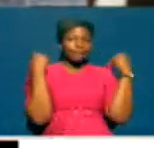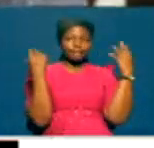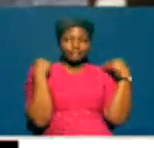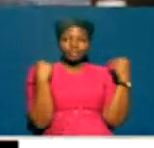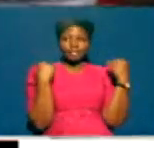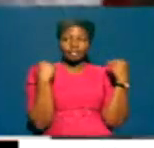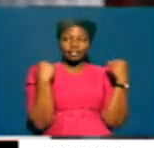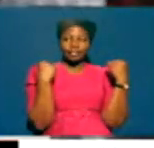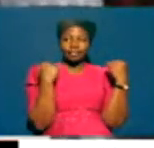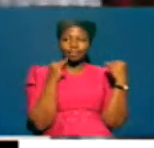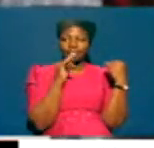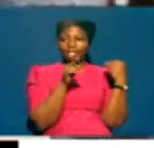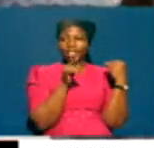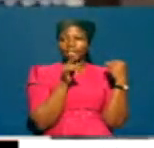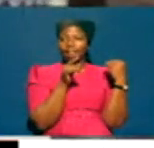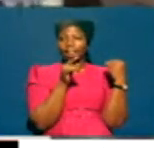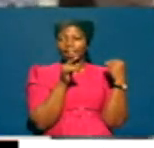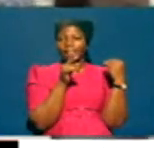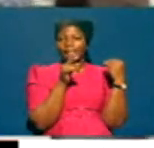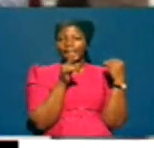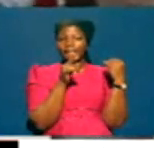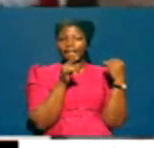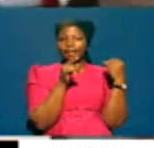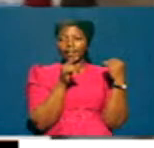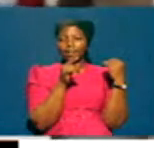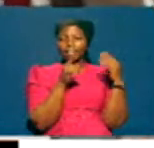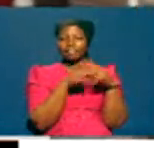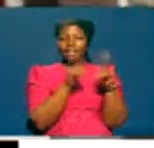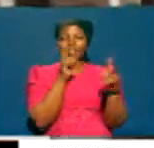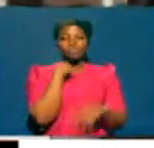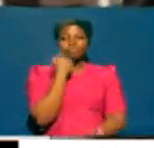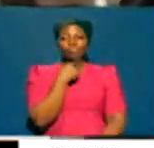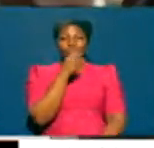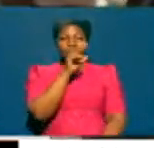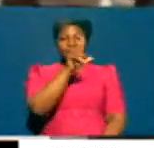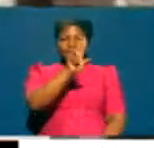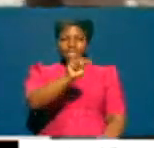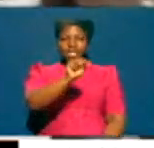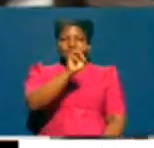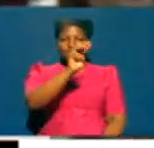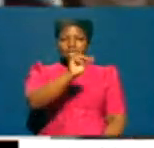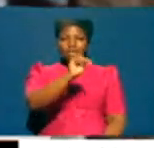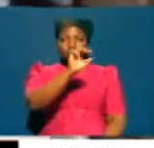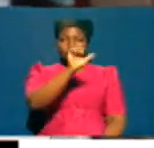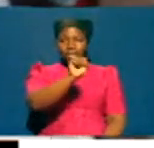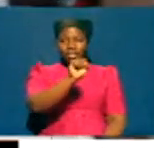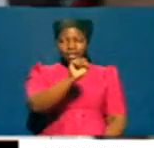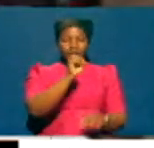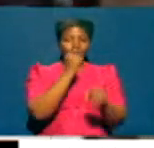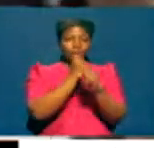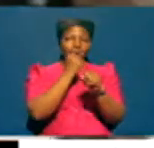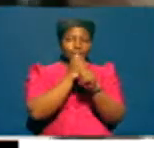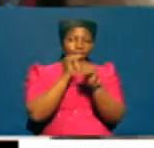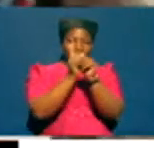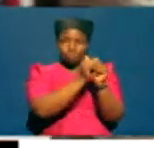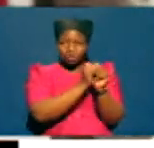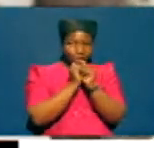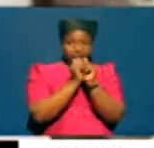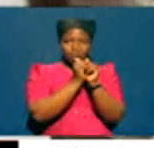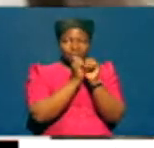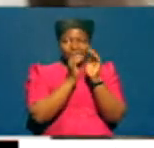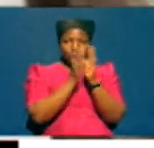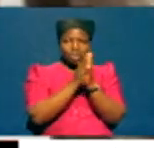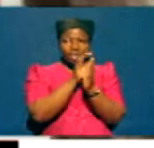This exercise has been initiated by the Nairobi Metropolitan Services in collaboration to NMAP, which is